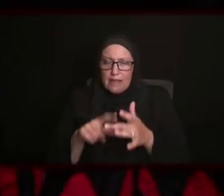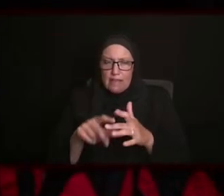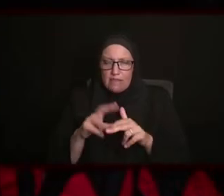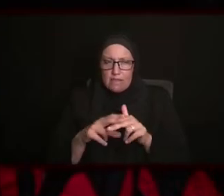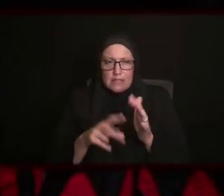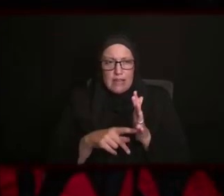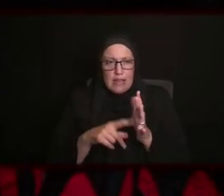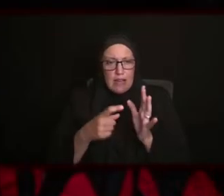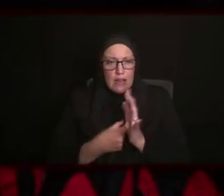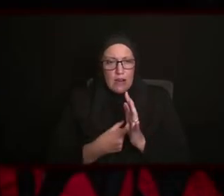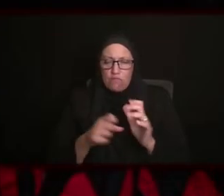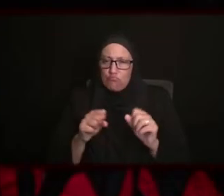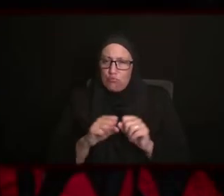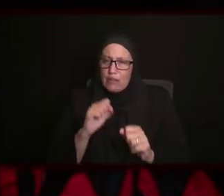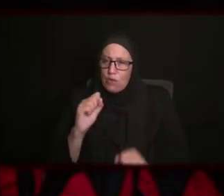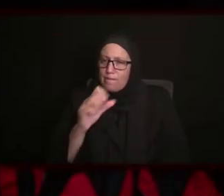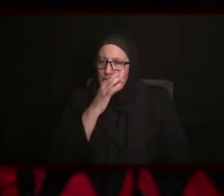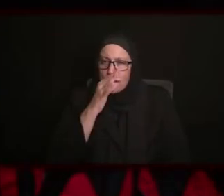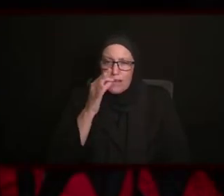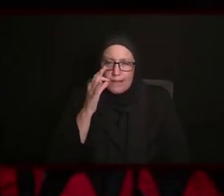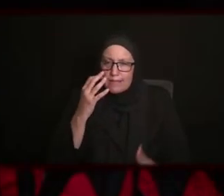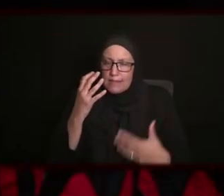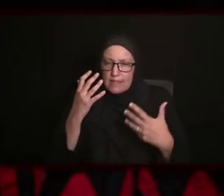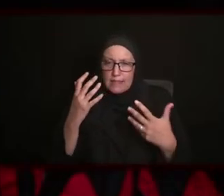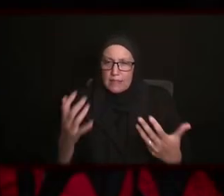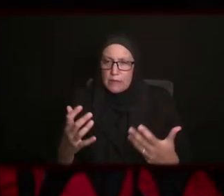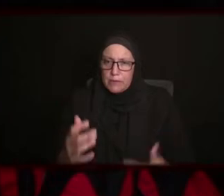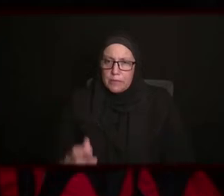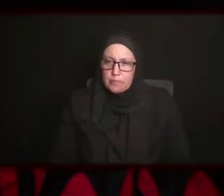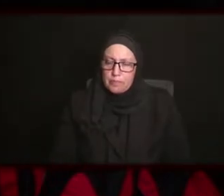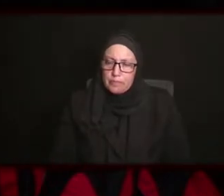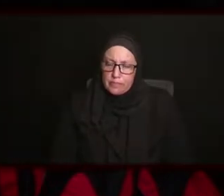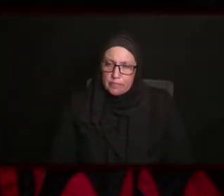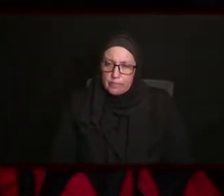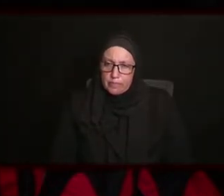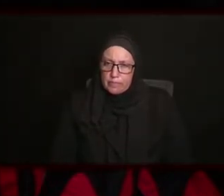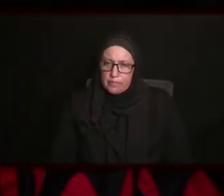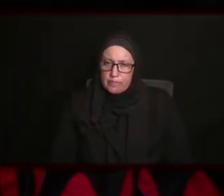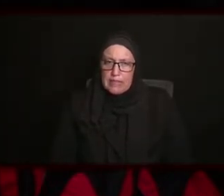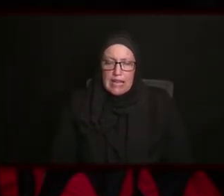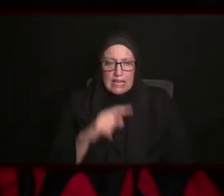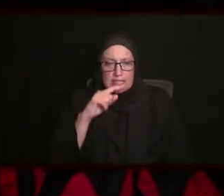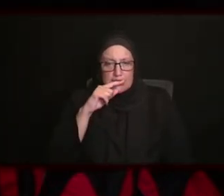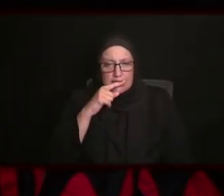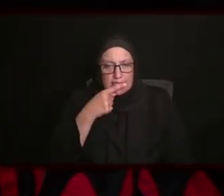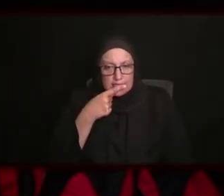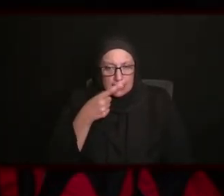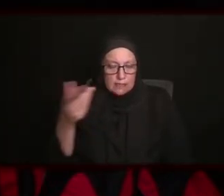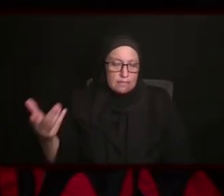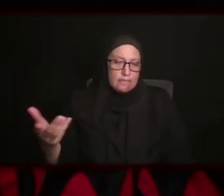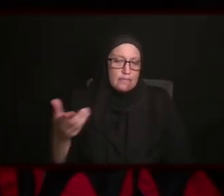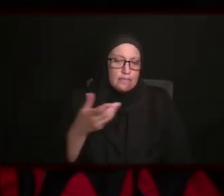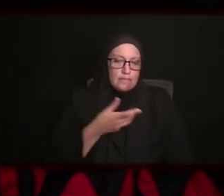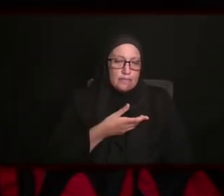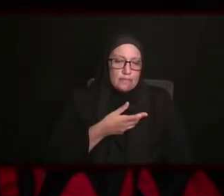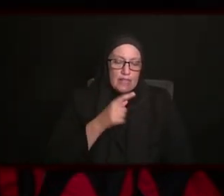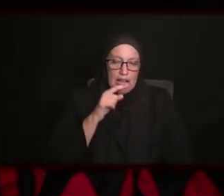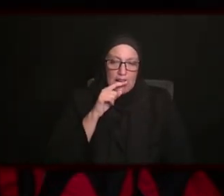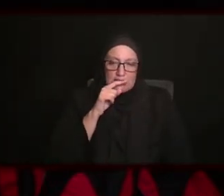brothers and sisters? Sindi brought him some dates so he could break his fast, but